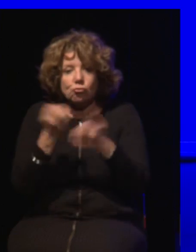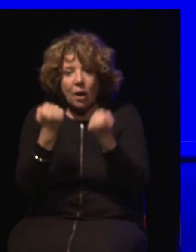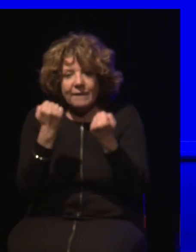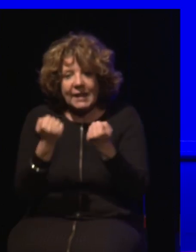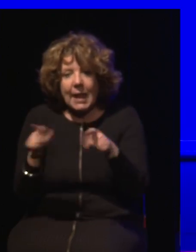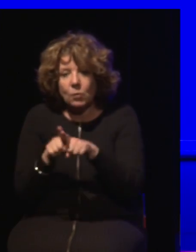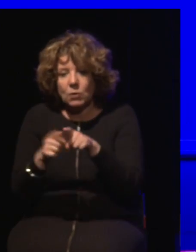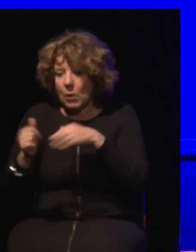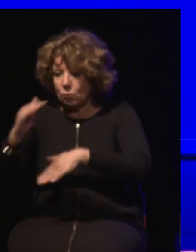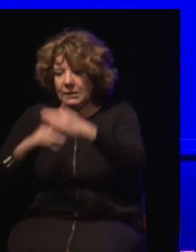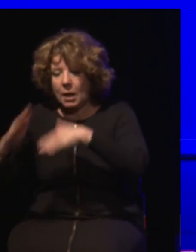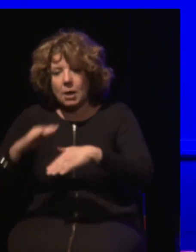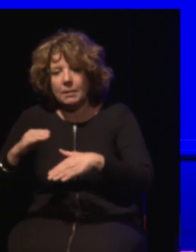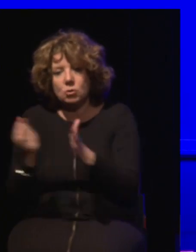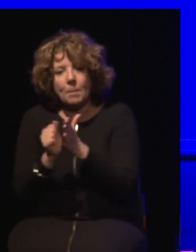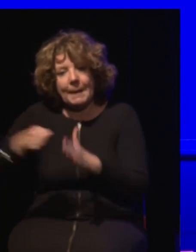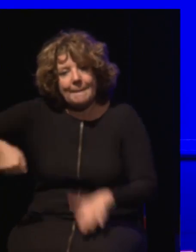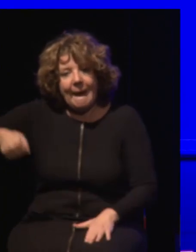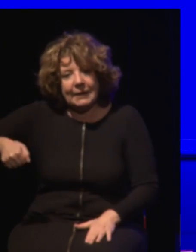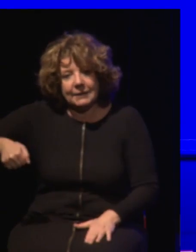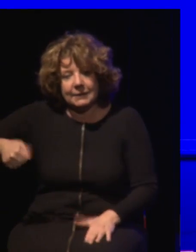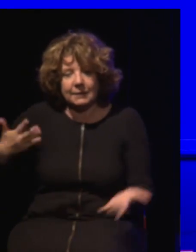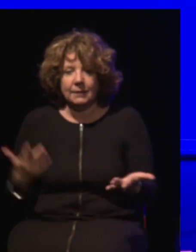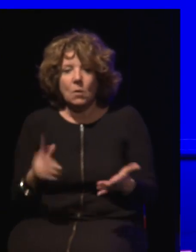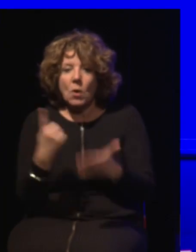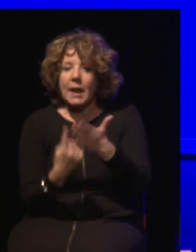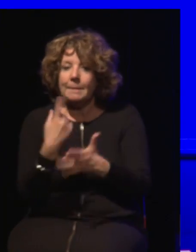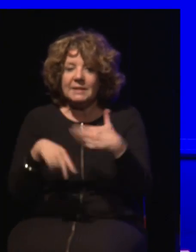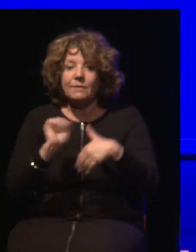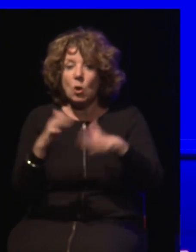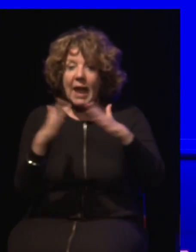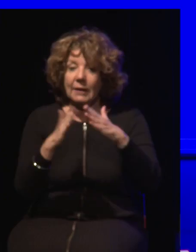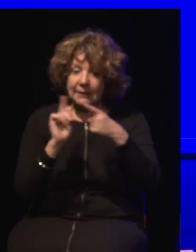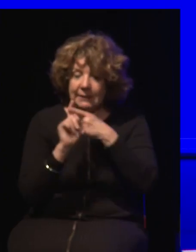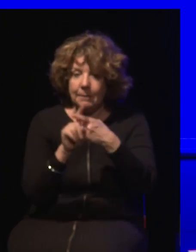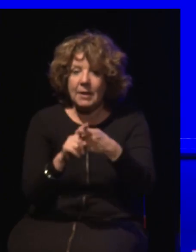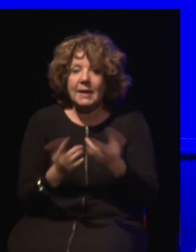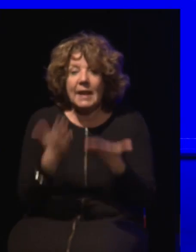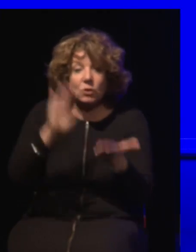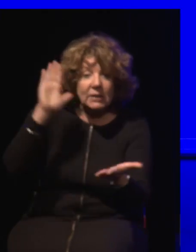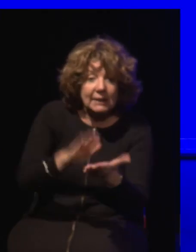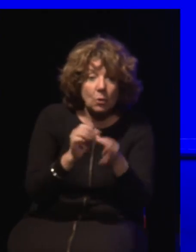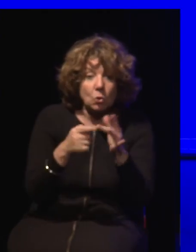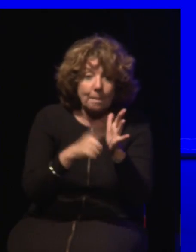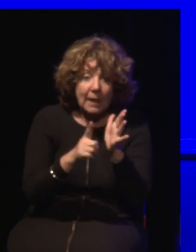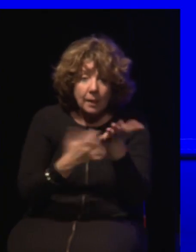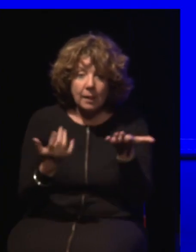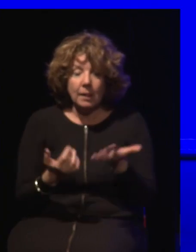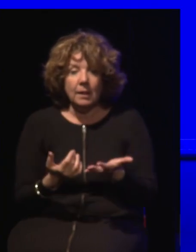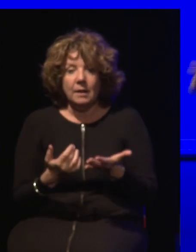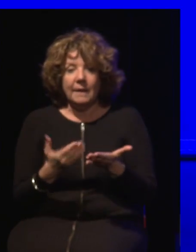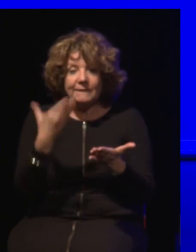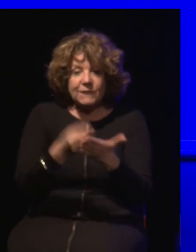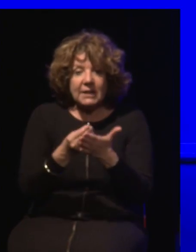Imagine that your household level of sustainability gave you discounts on your bill, funded the planting of trees in your local neighbourhood,